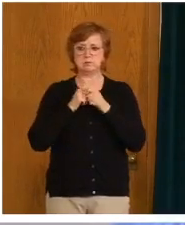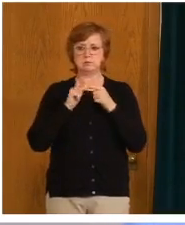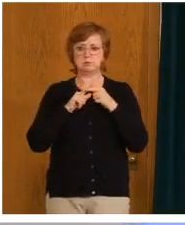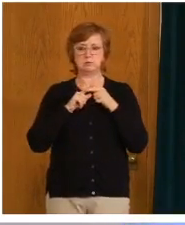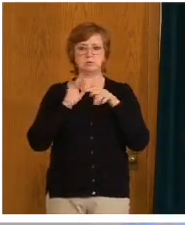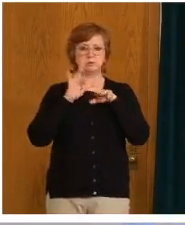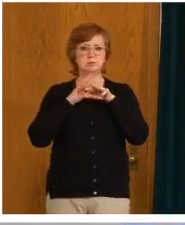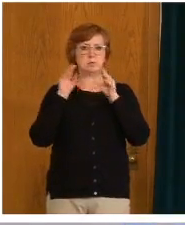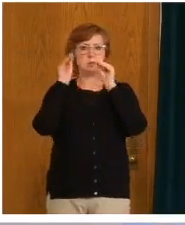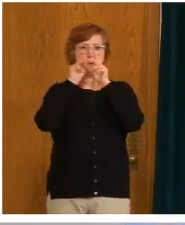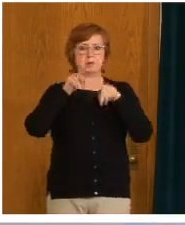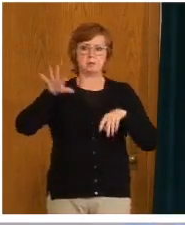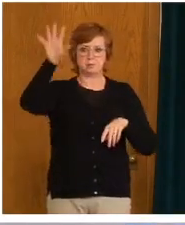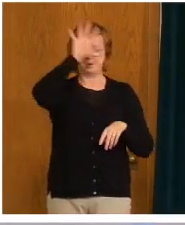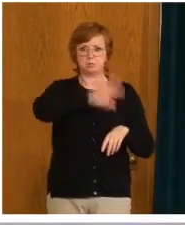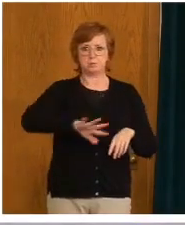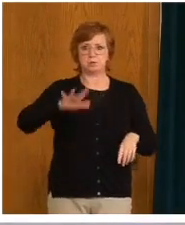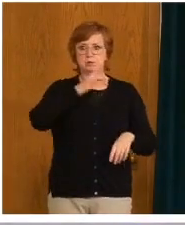as possible.